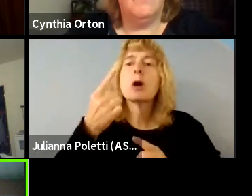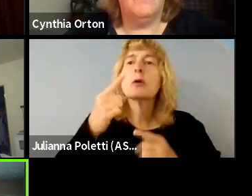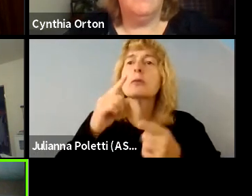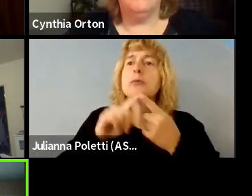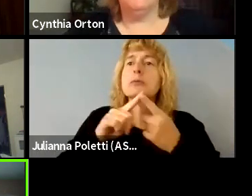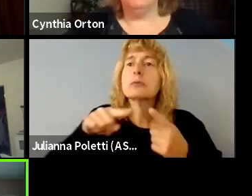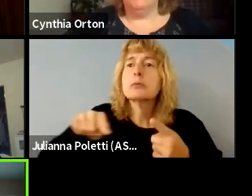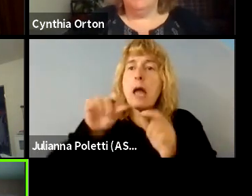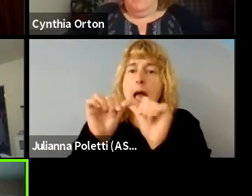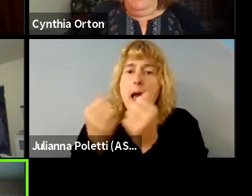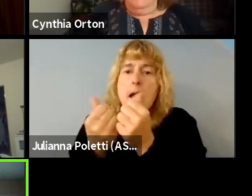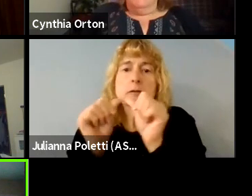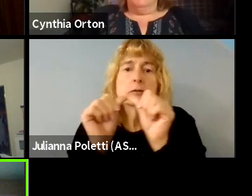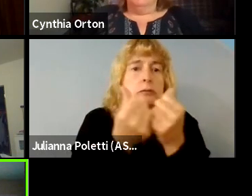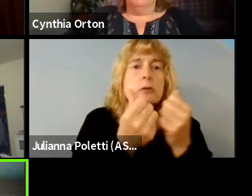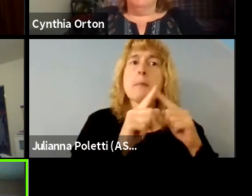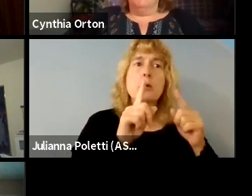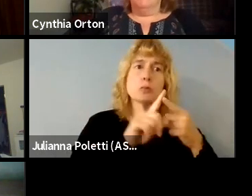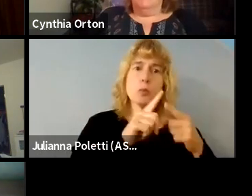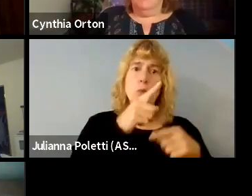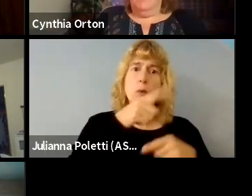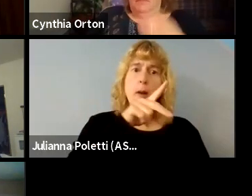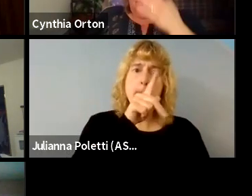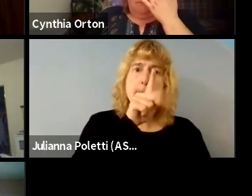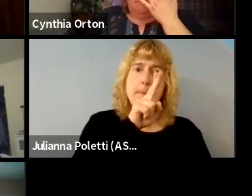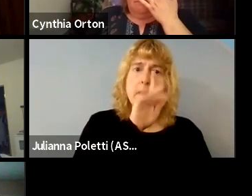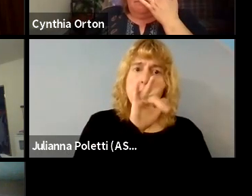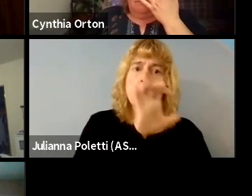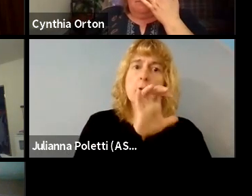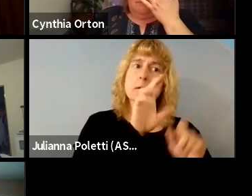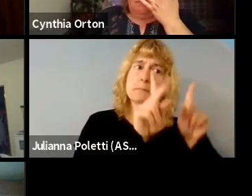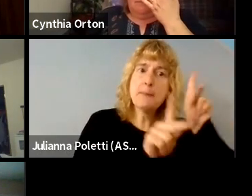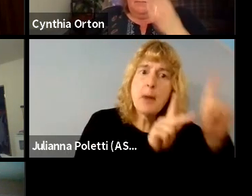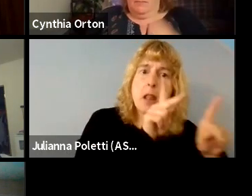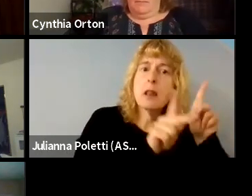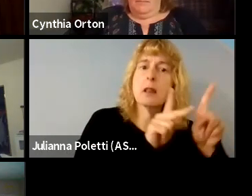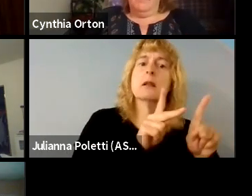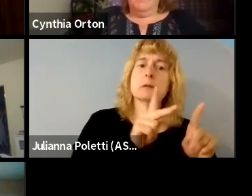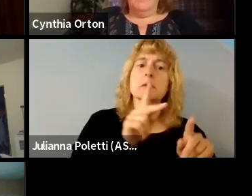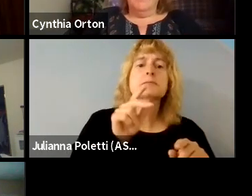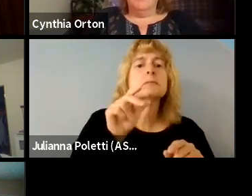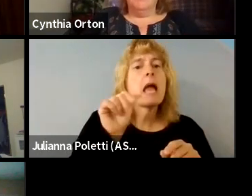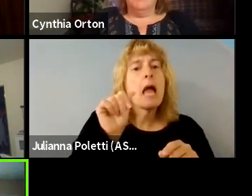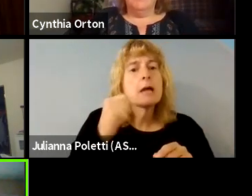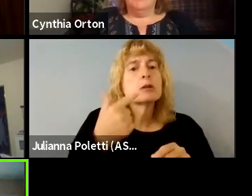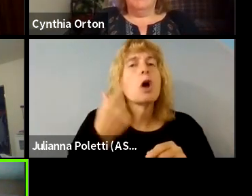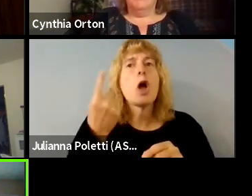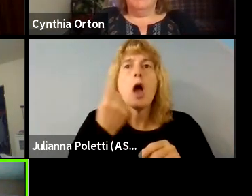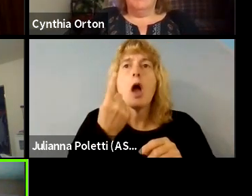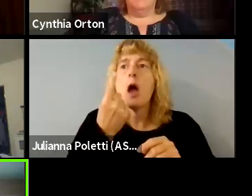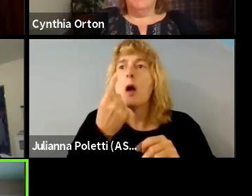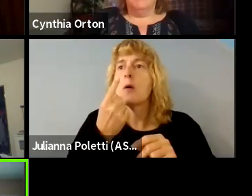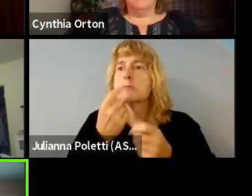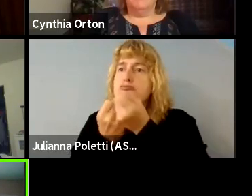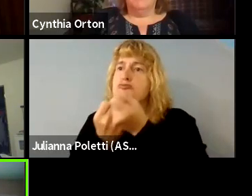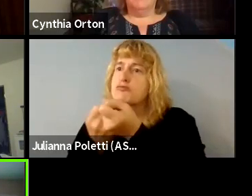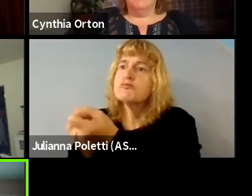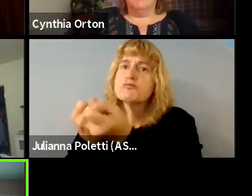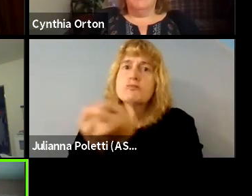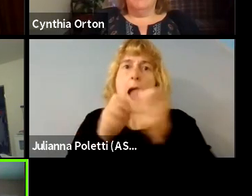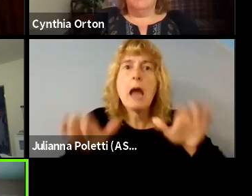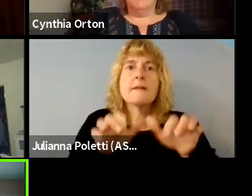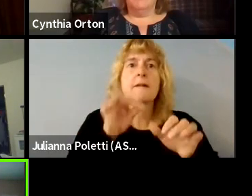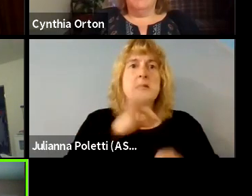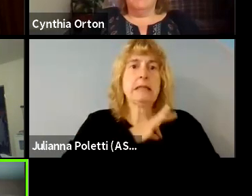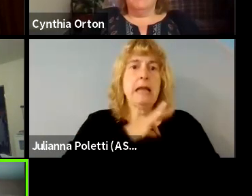The attorneys general have always encouraged the activities of staff and training